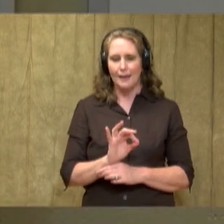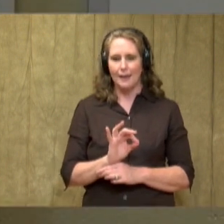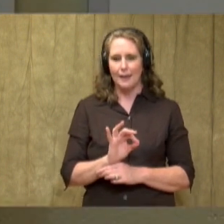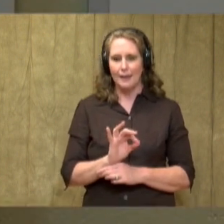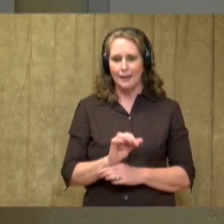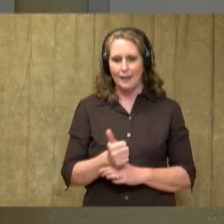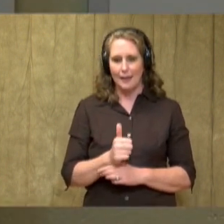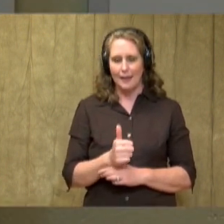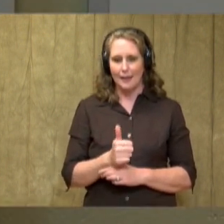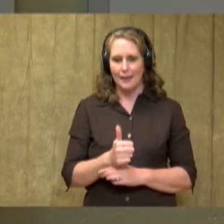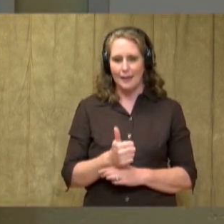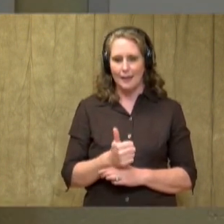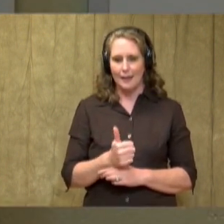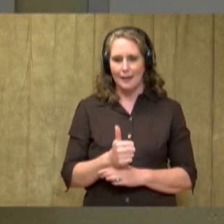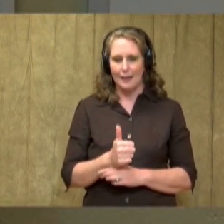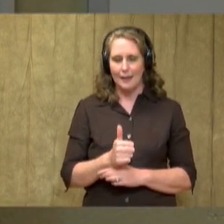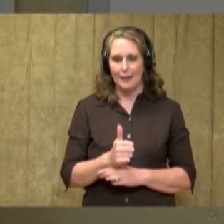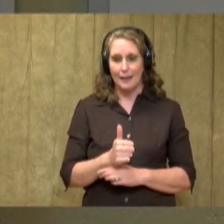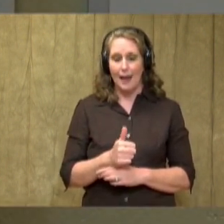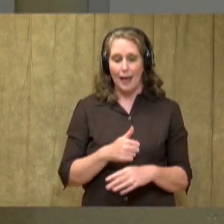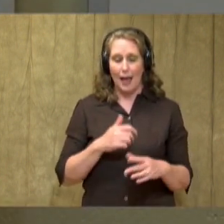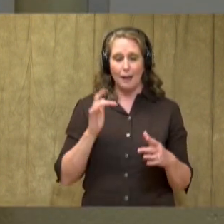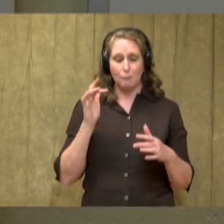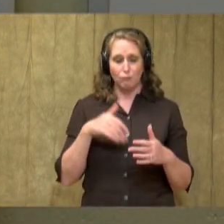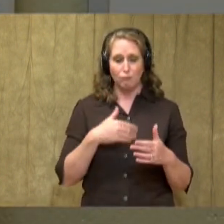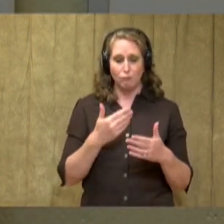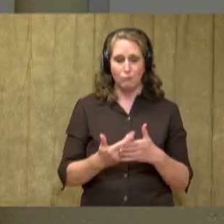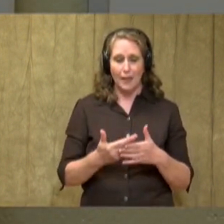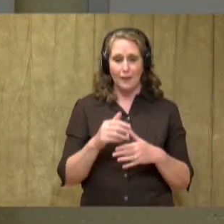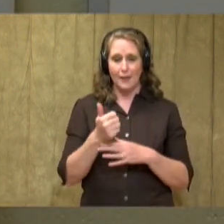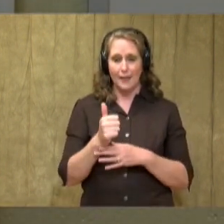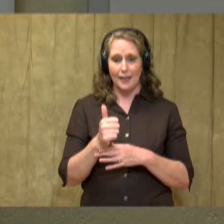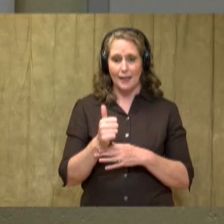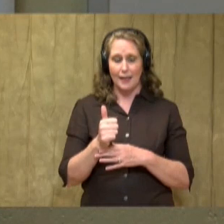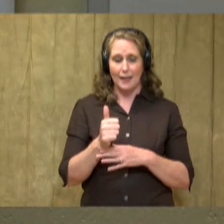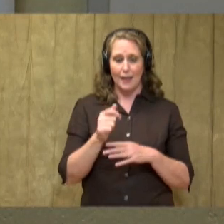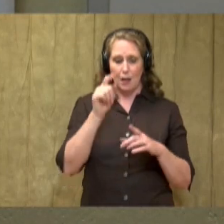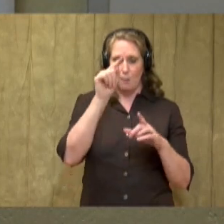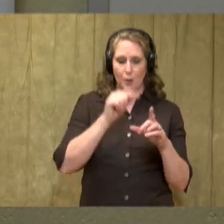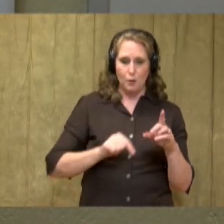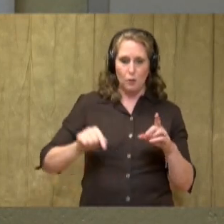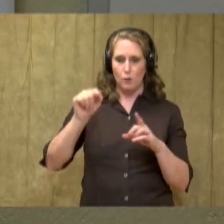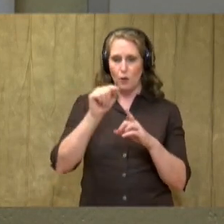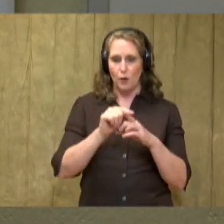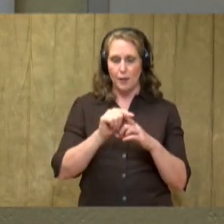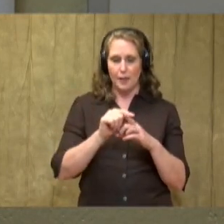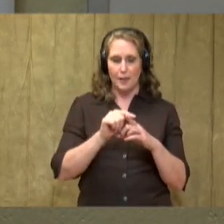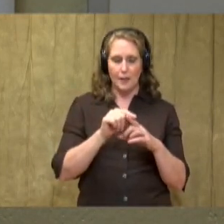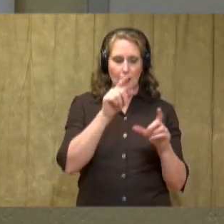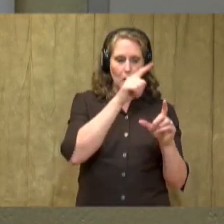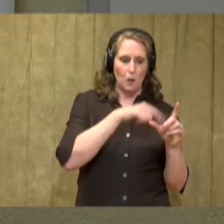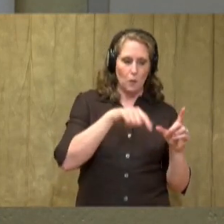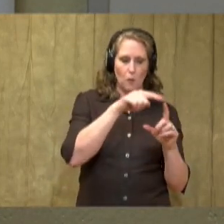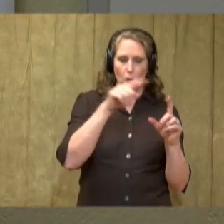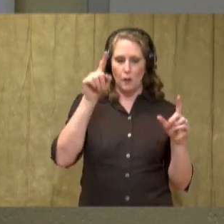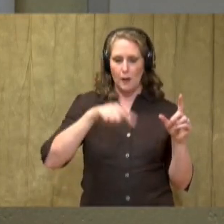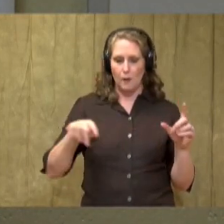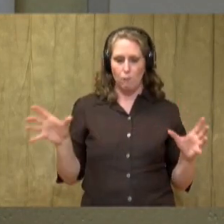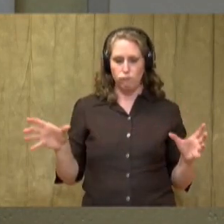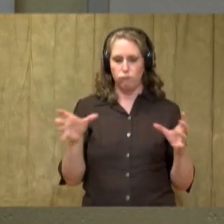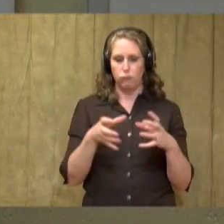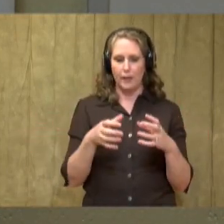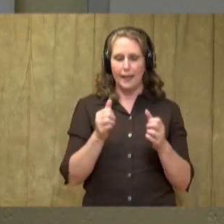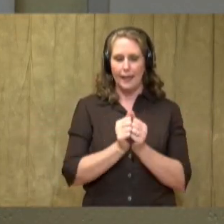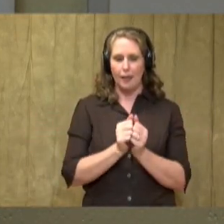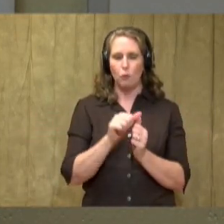9, 10. I got to 10. I'm going to circle these so I know that those groups can give me